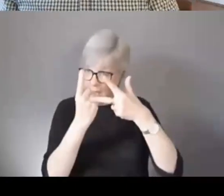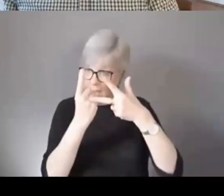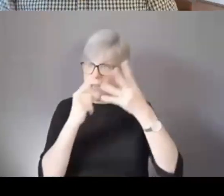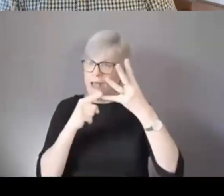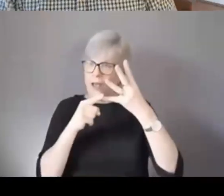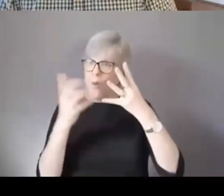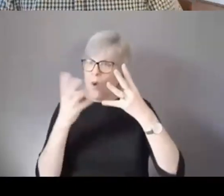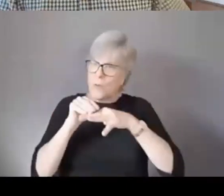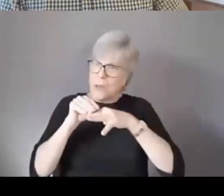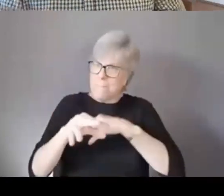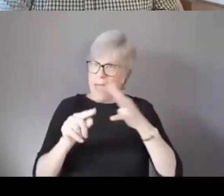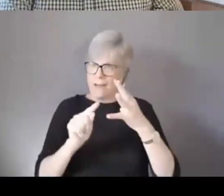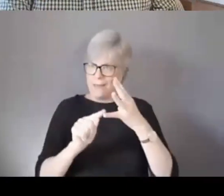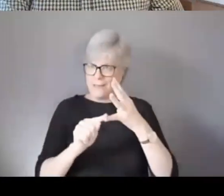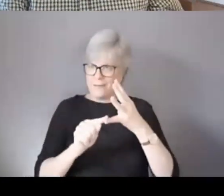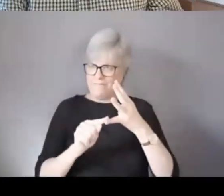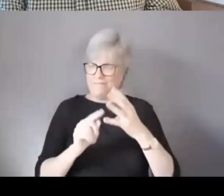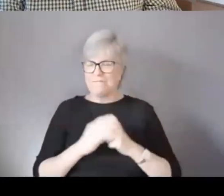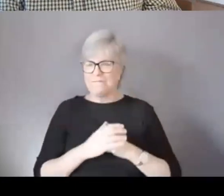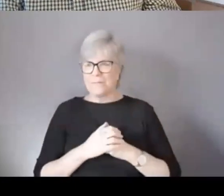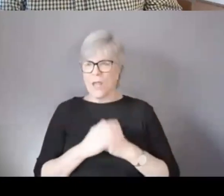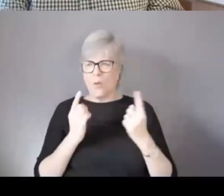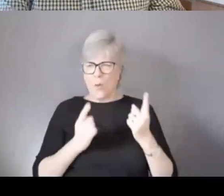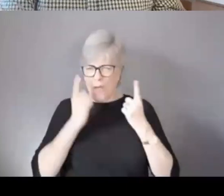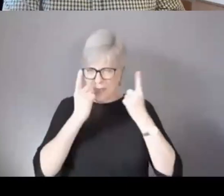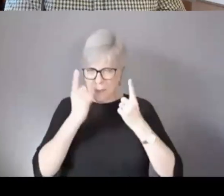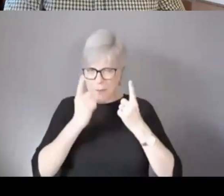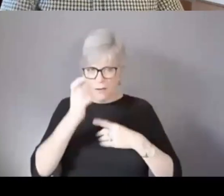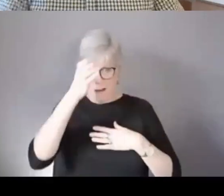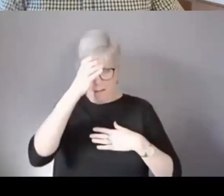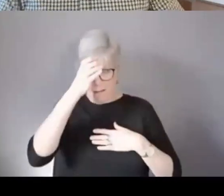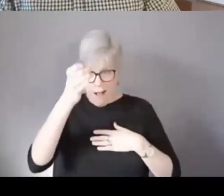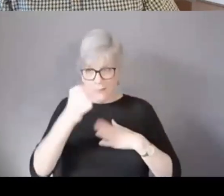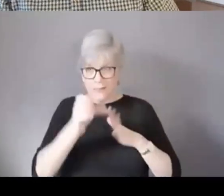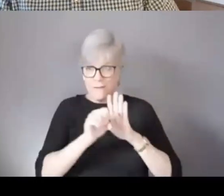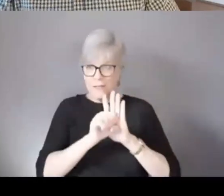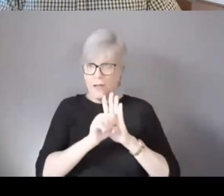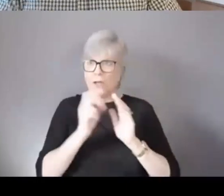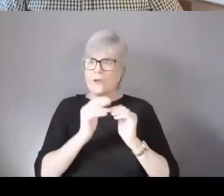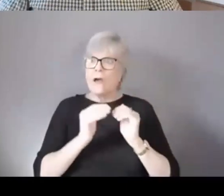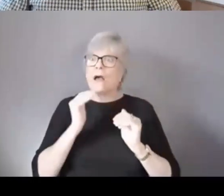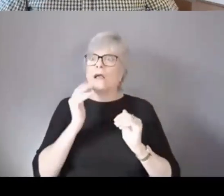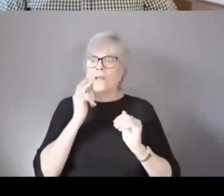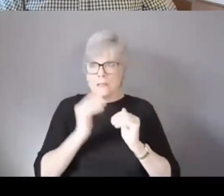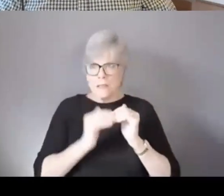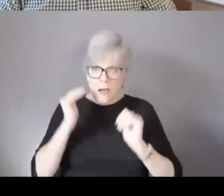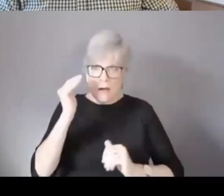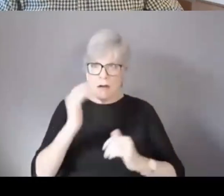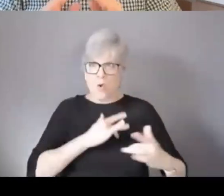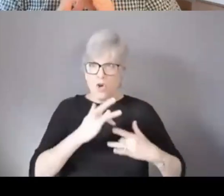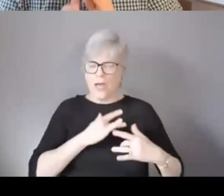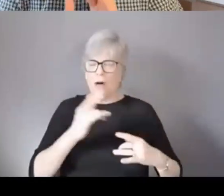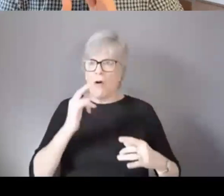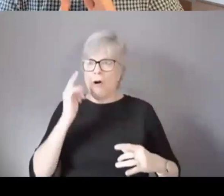the behavior. So when we think about cognitive symptoms of anxiety, you'll see excessive worry. You'll see catastrophic